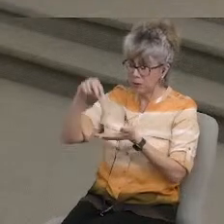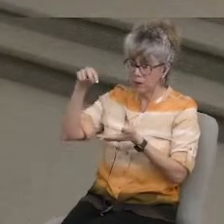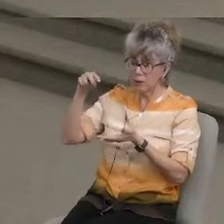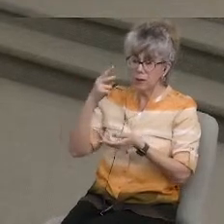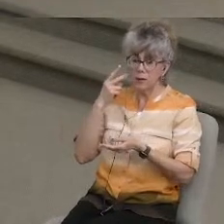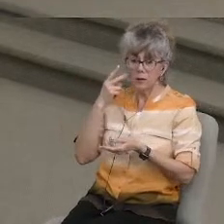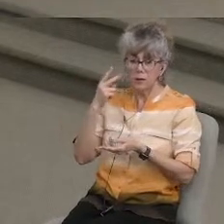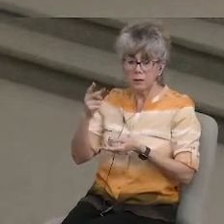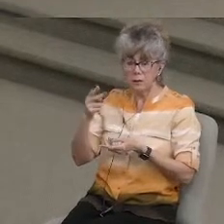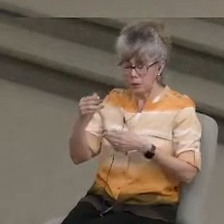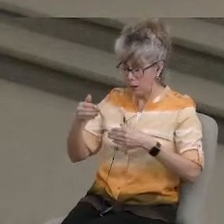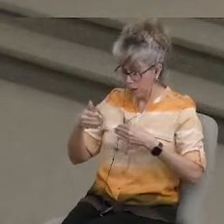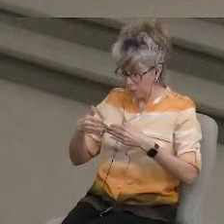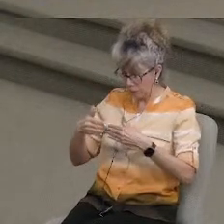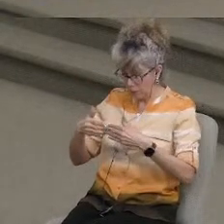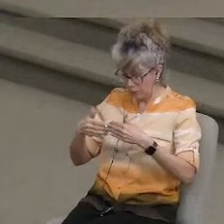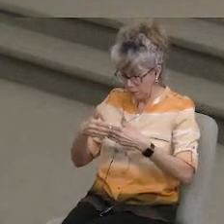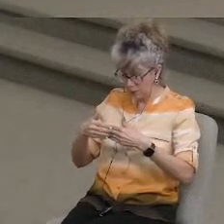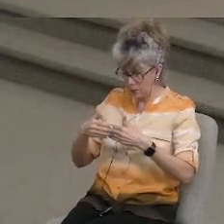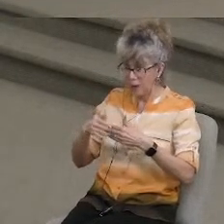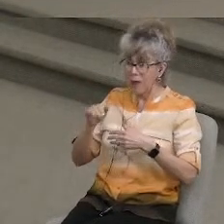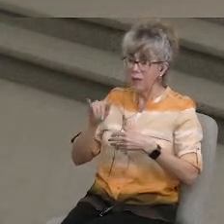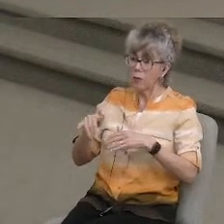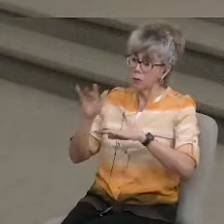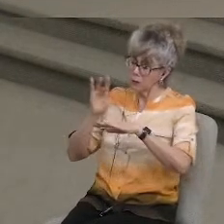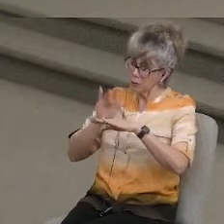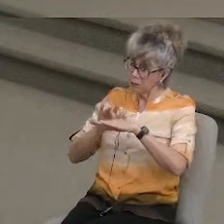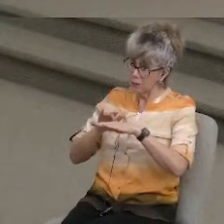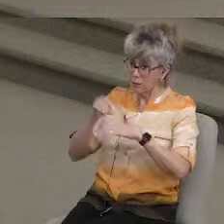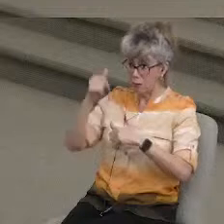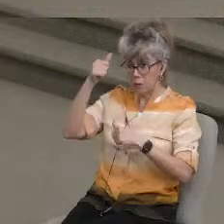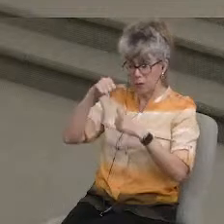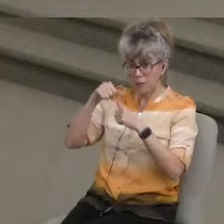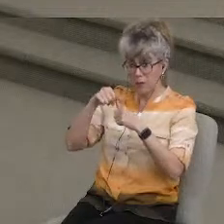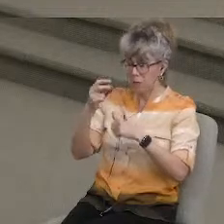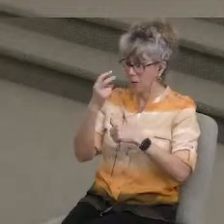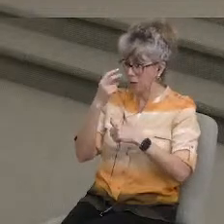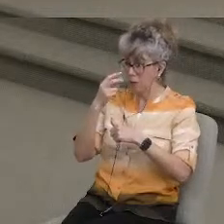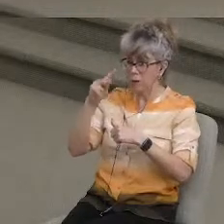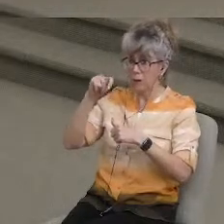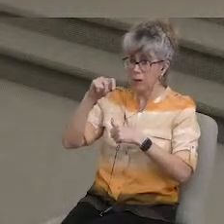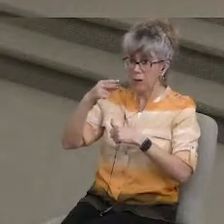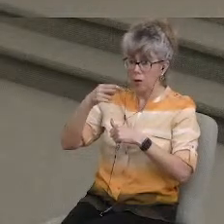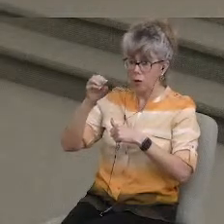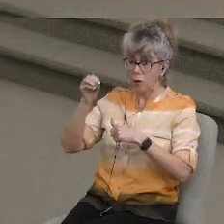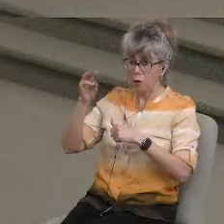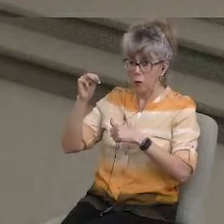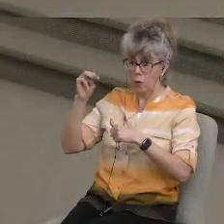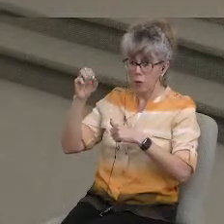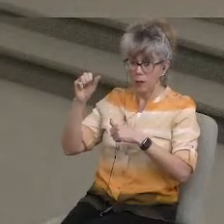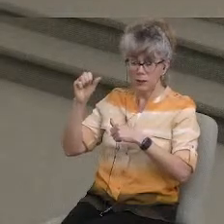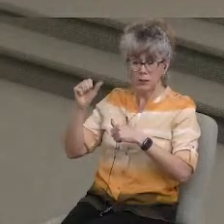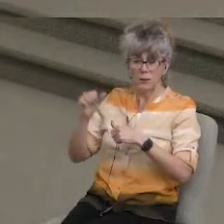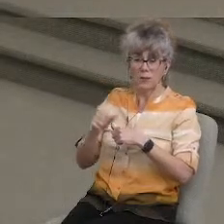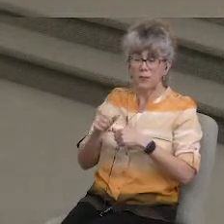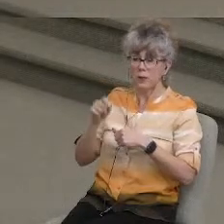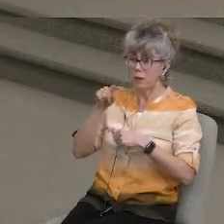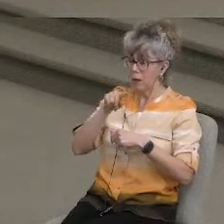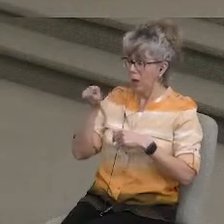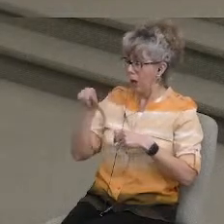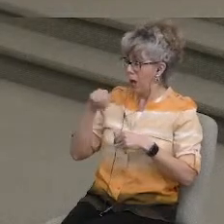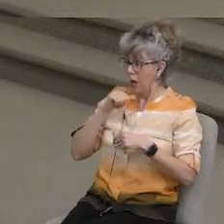hint of that approachableness, that he was touchable. Remember doubting Thomas? He said, I'm not going to believe unless I see this and touch